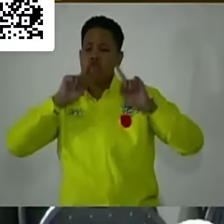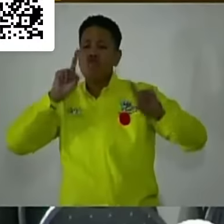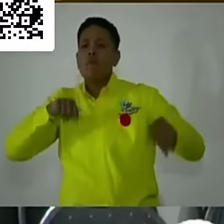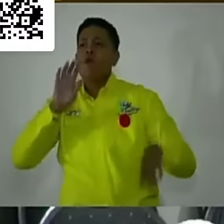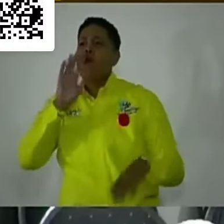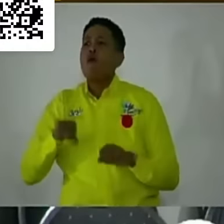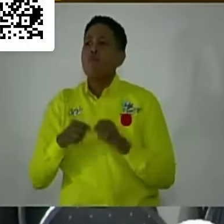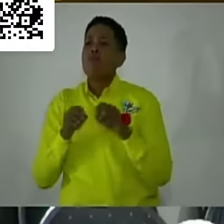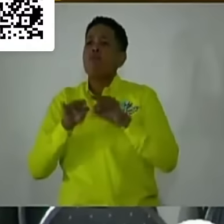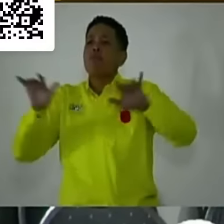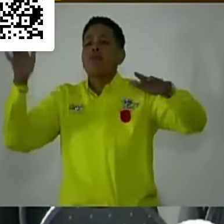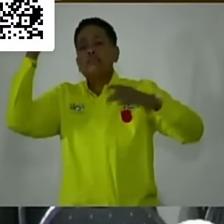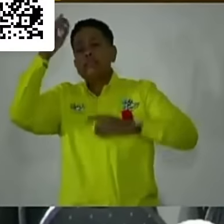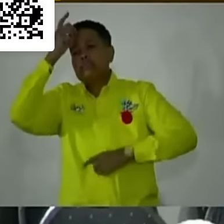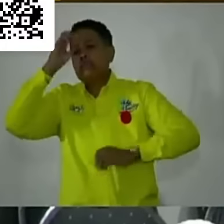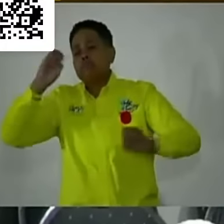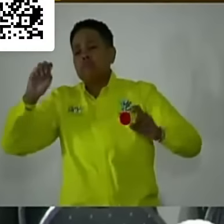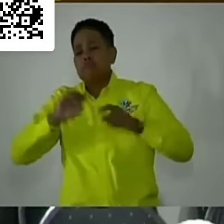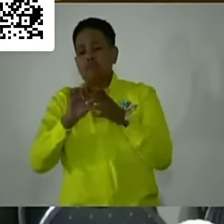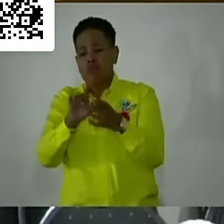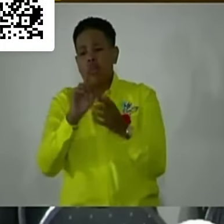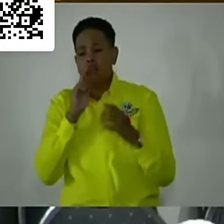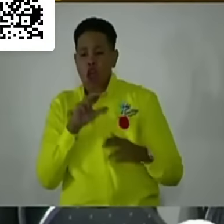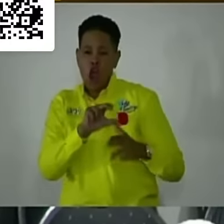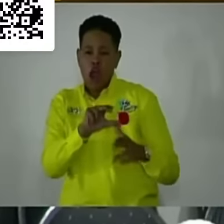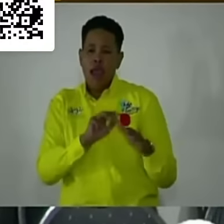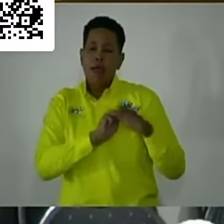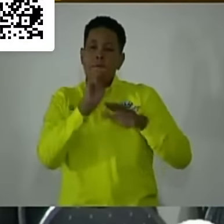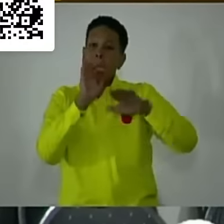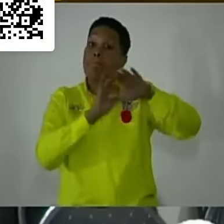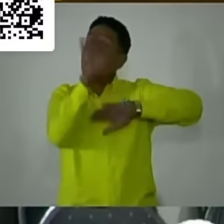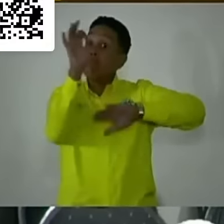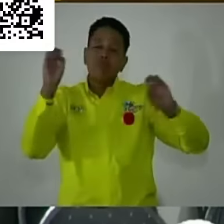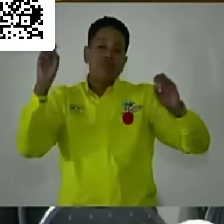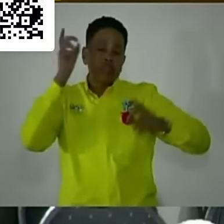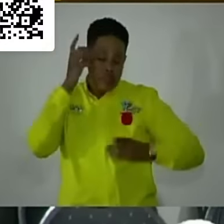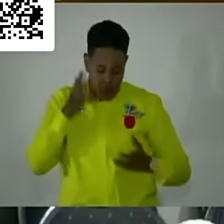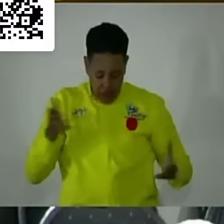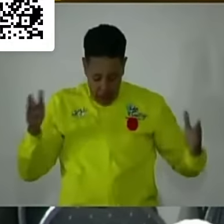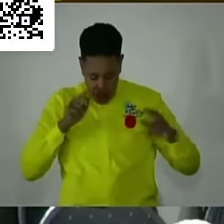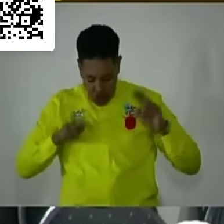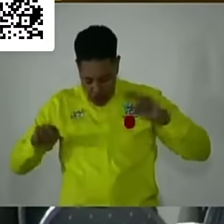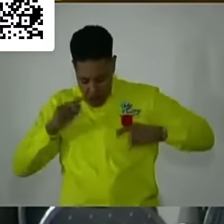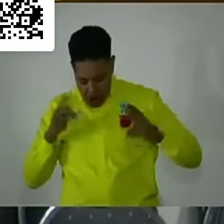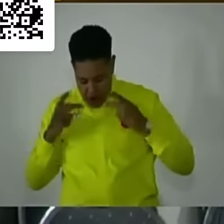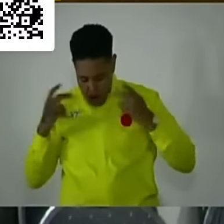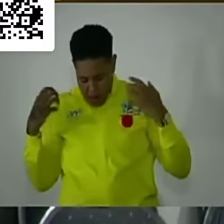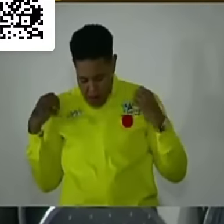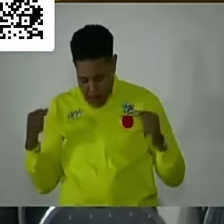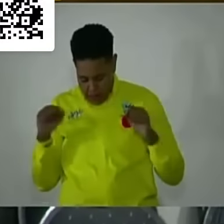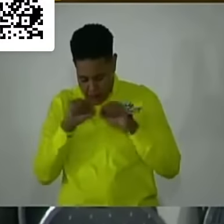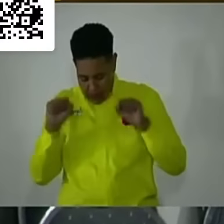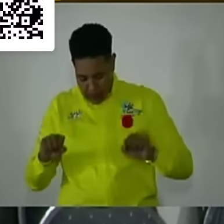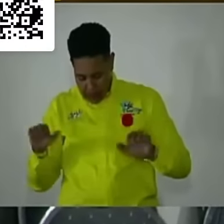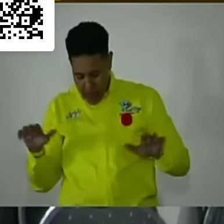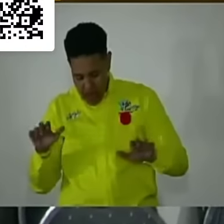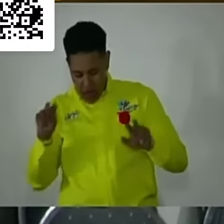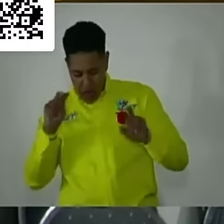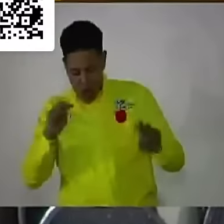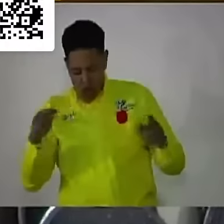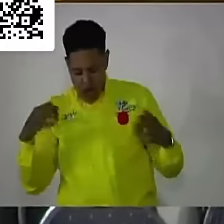outbreak of diseases in the wake of Hurricane Melissa. Surveillance team within the public health system have been actively monitoring health